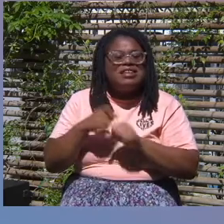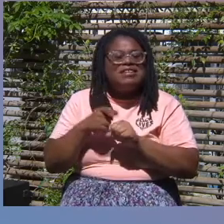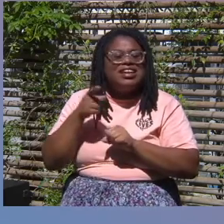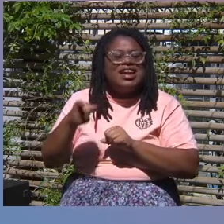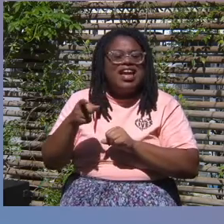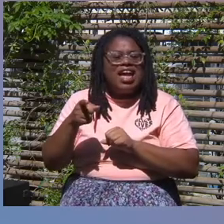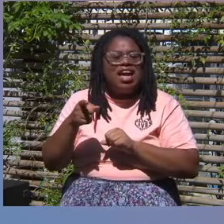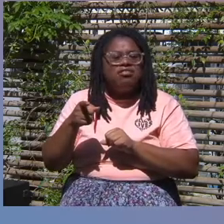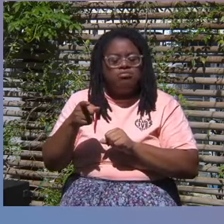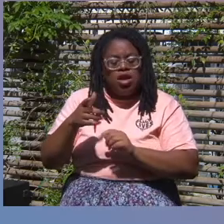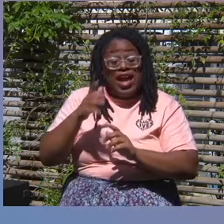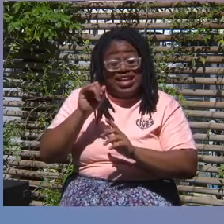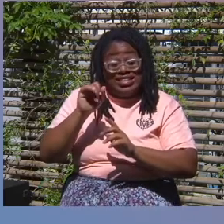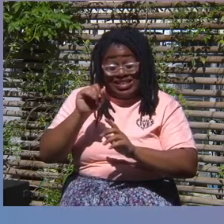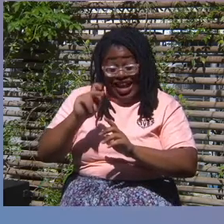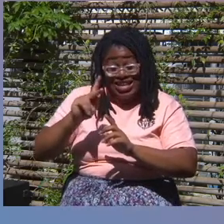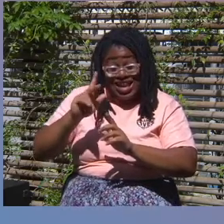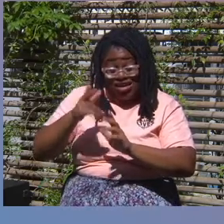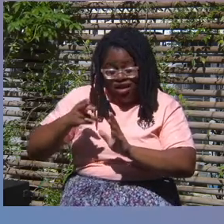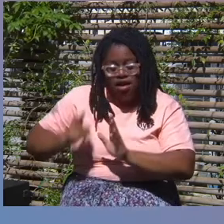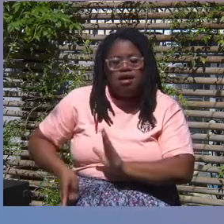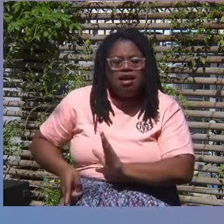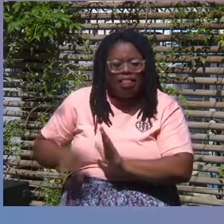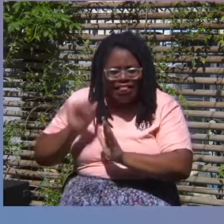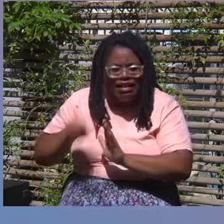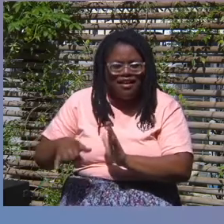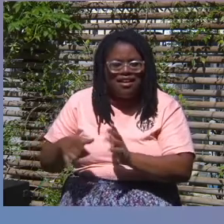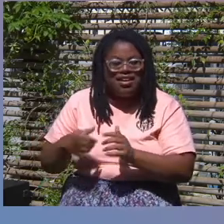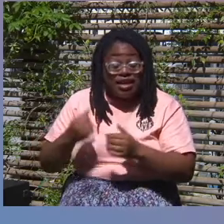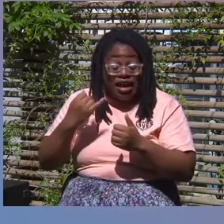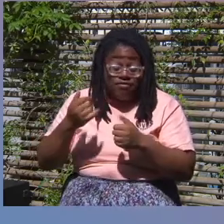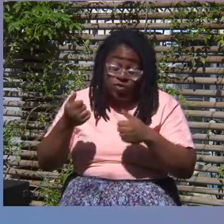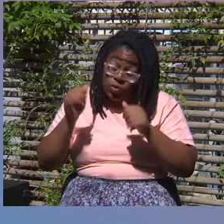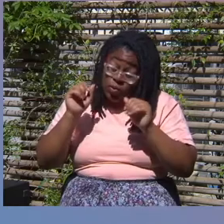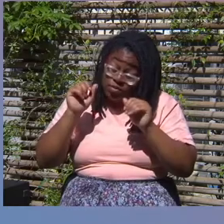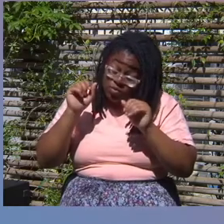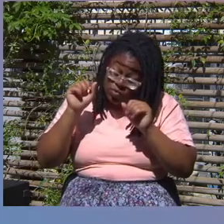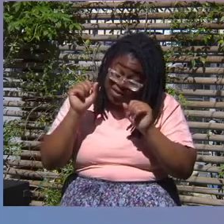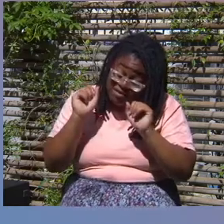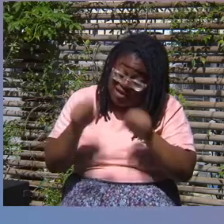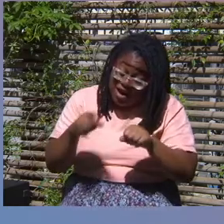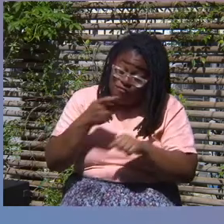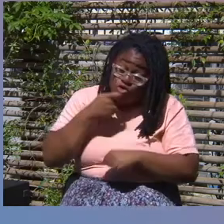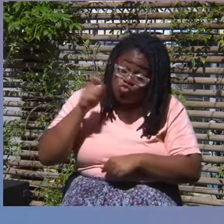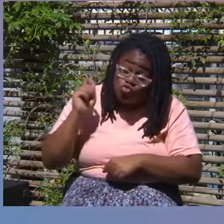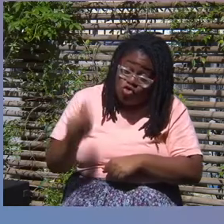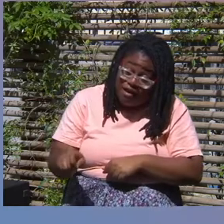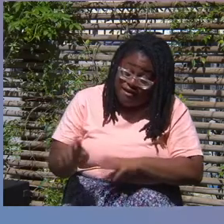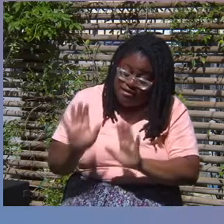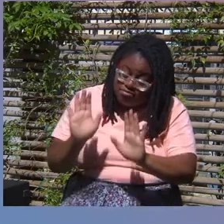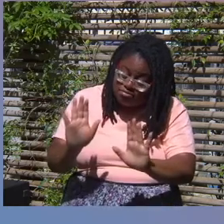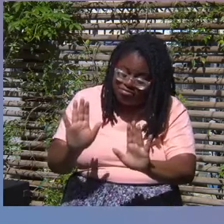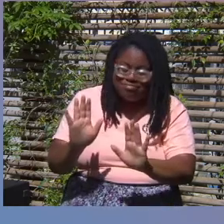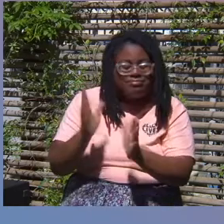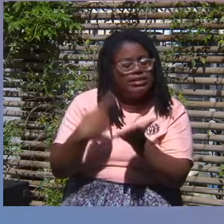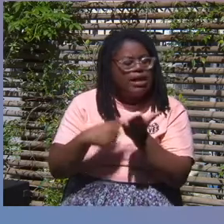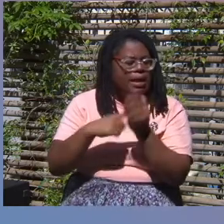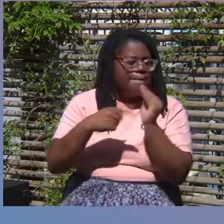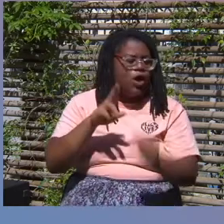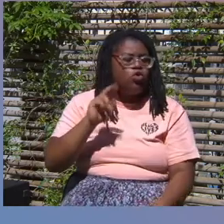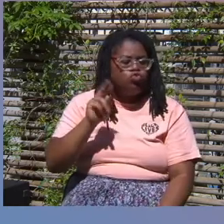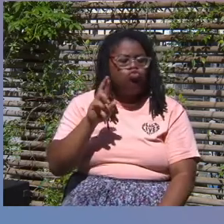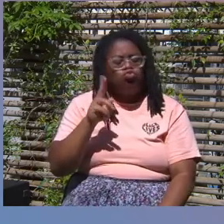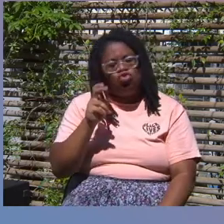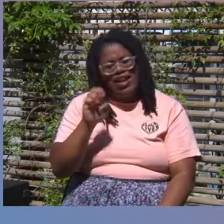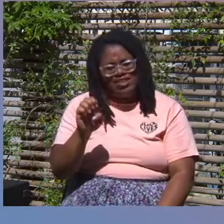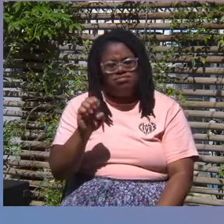his rifle down. Mm. Now, if we could get some of that going on over there in Ukraine. No, let's talk about Ukraine. Come